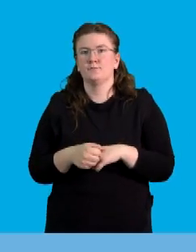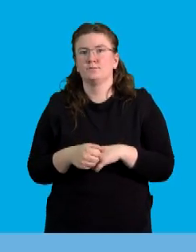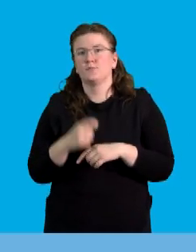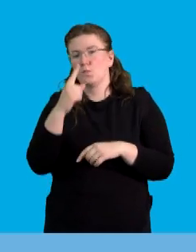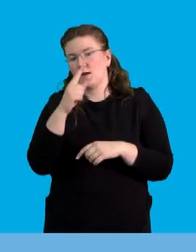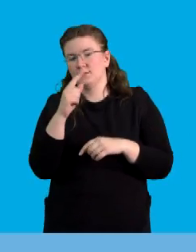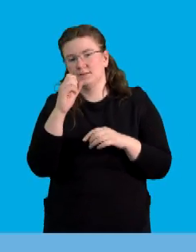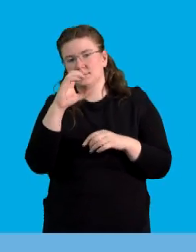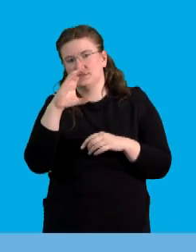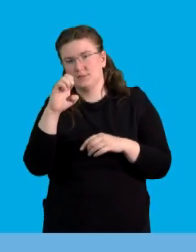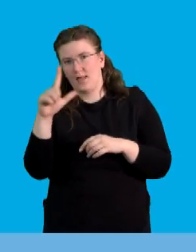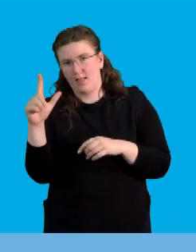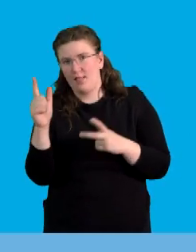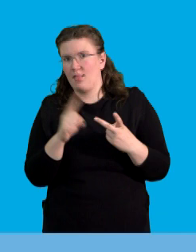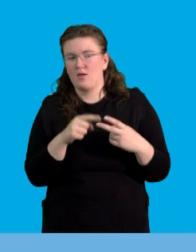Resistor.